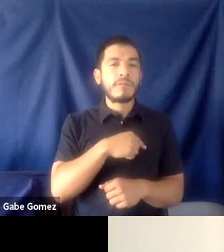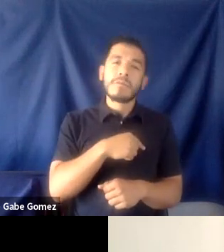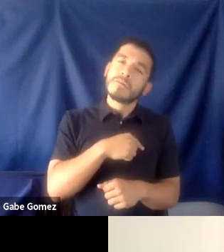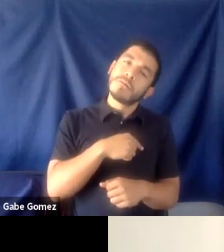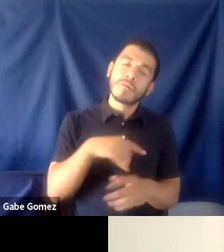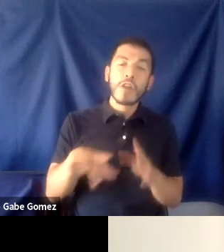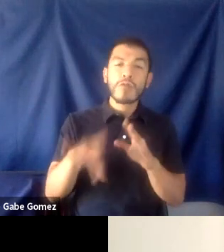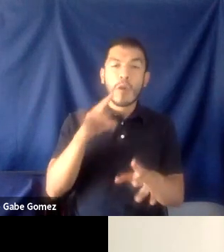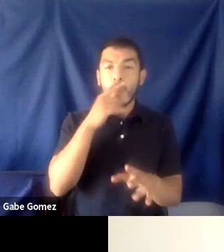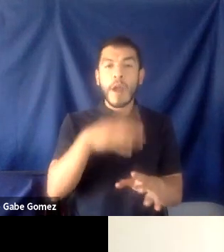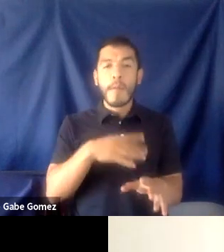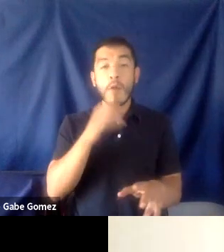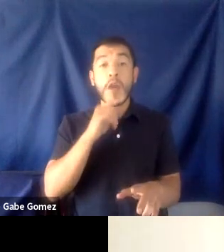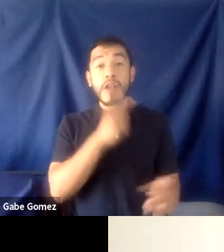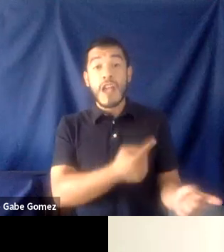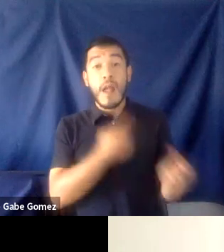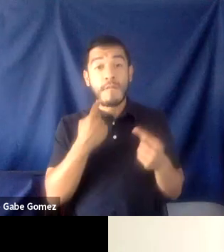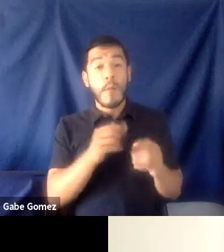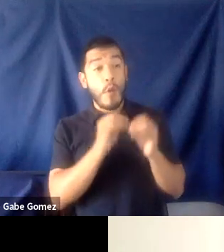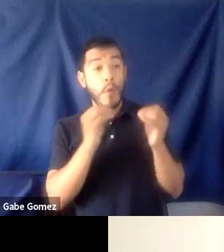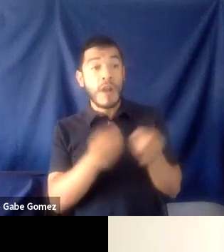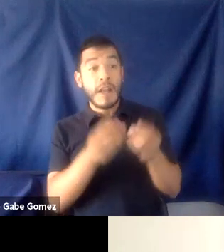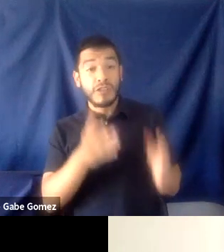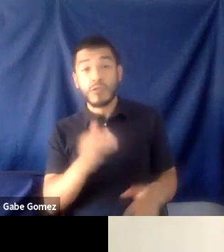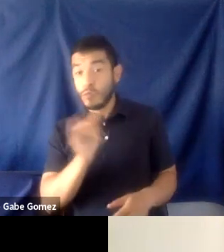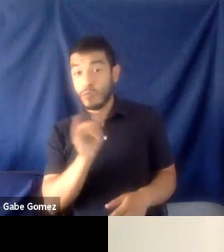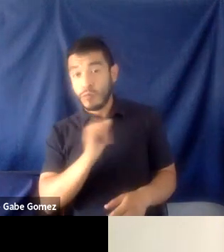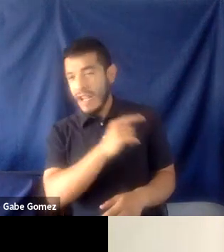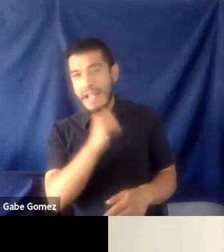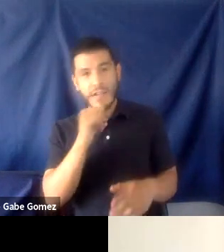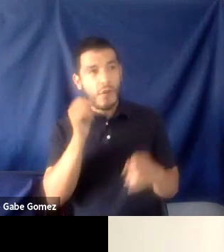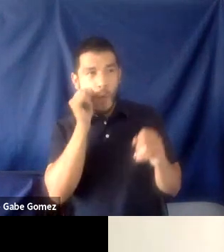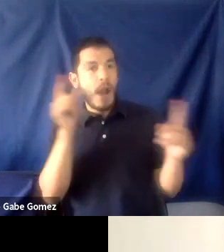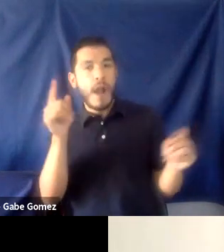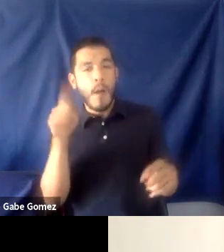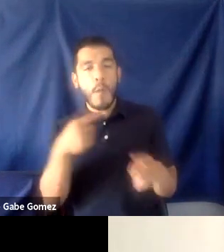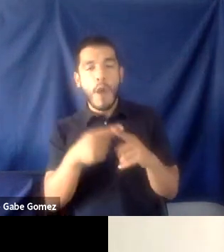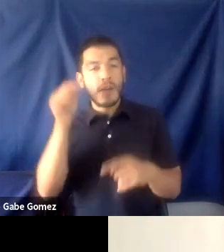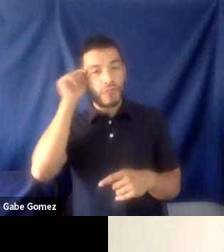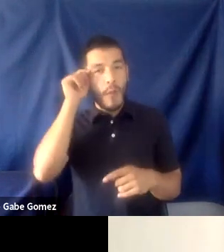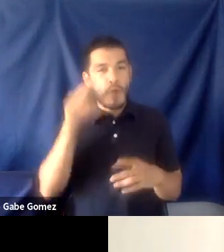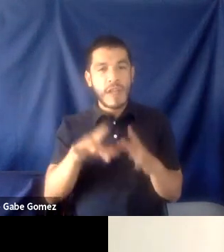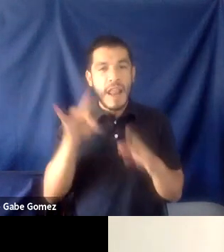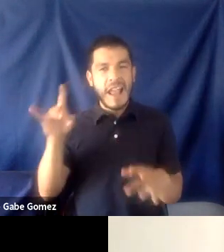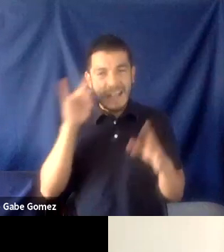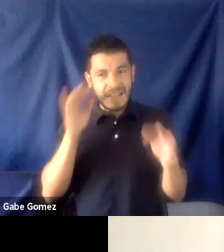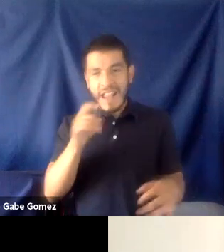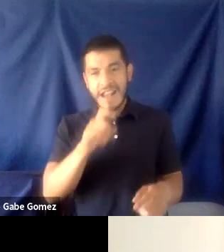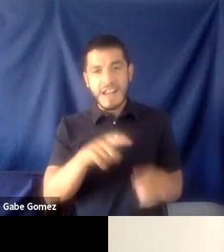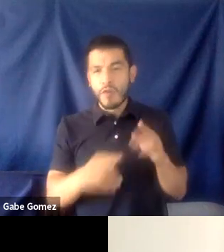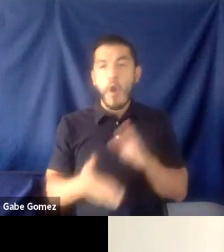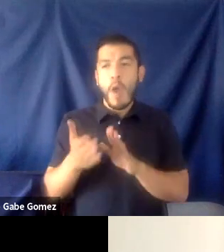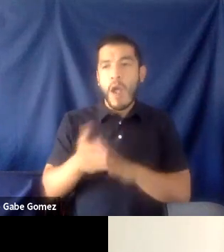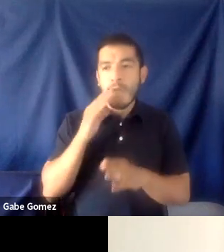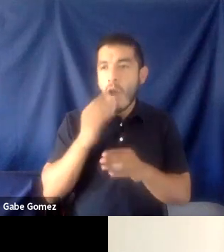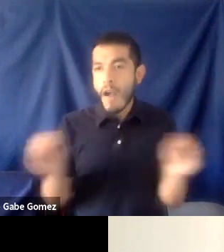chose women who actually came from organizing as well. They didn't just wake up when Trump was elected and decided they needed to, run for